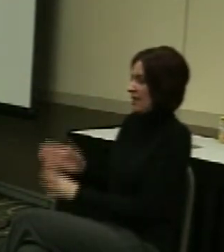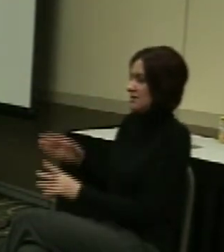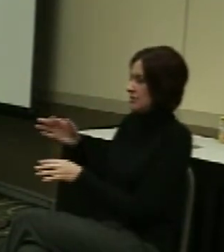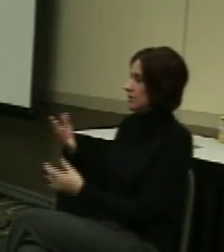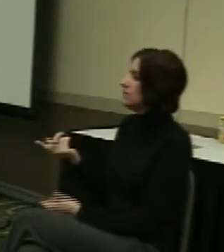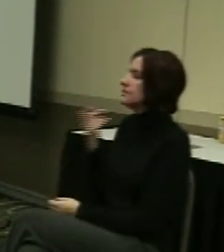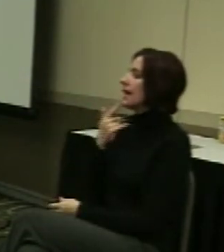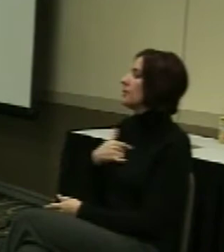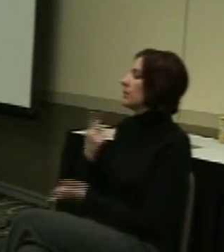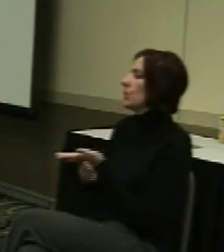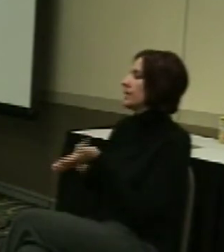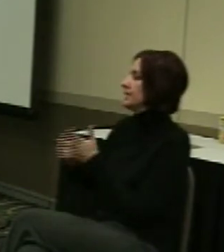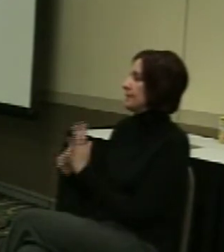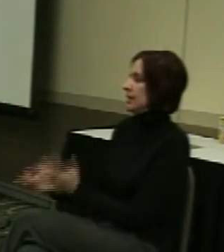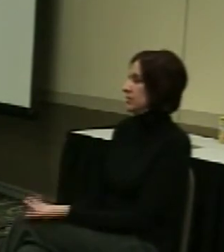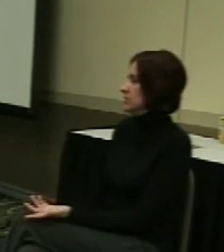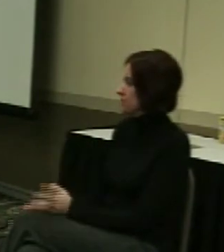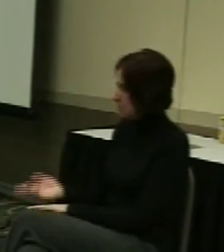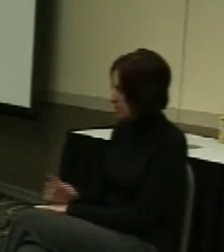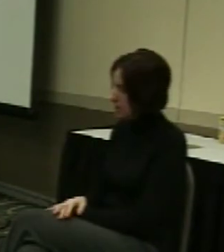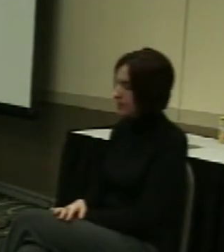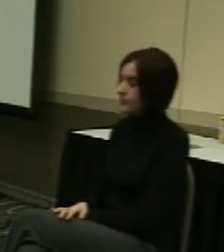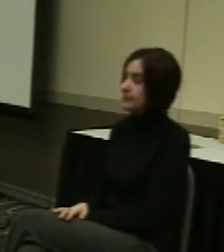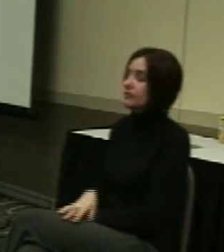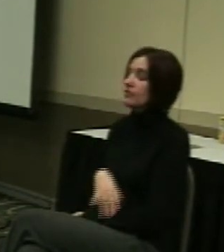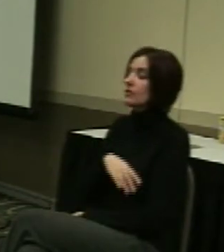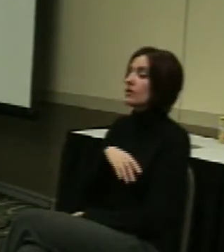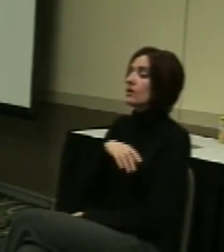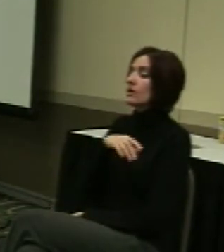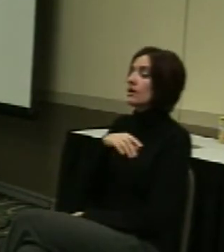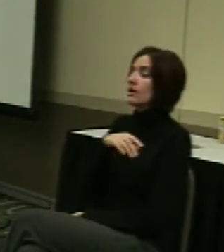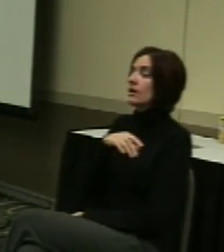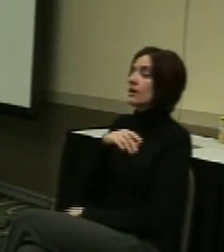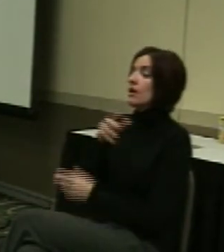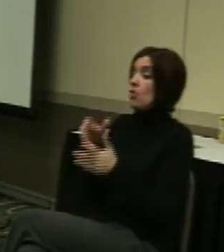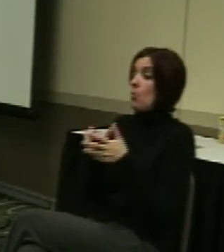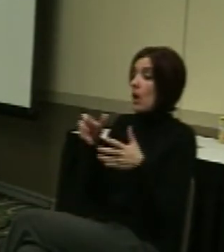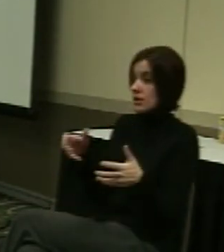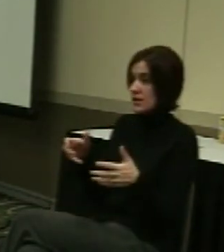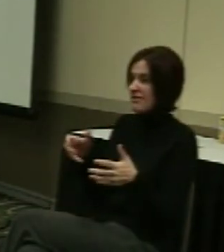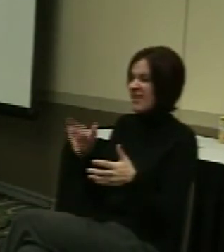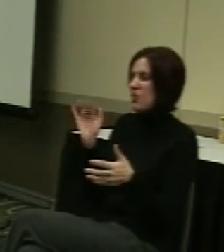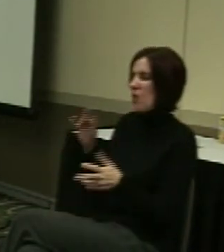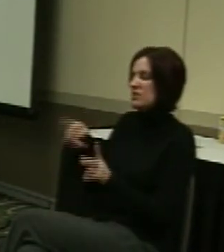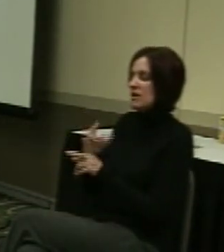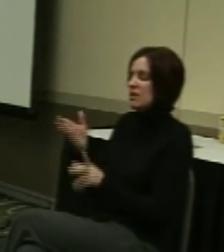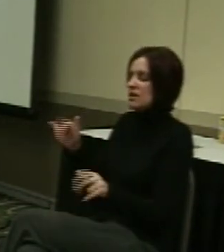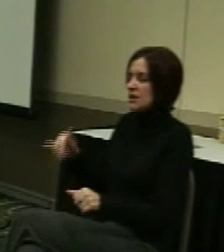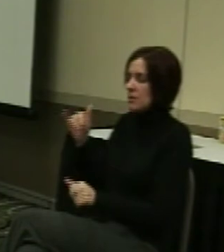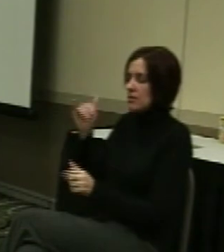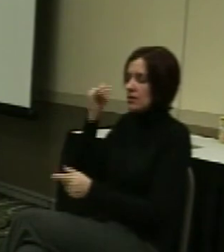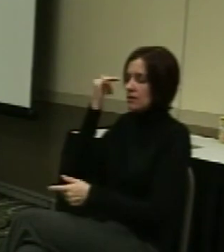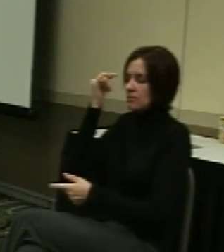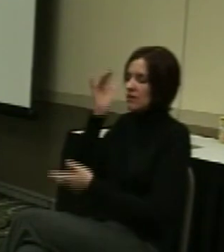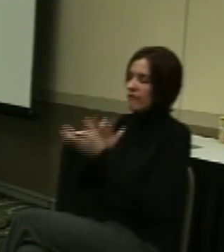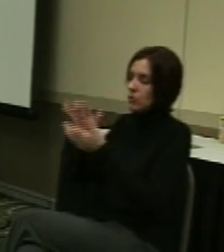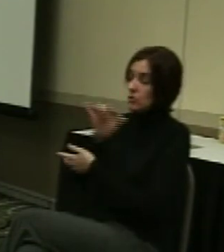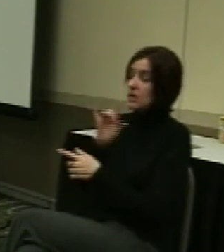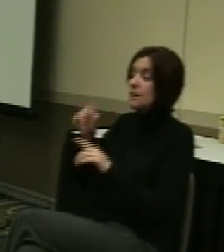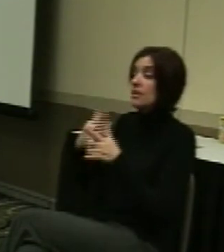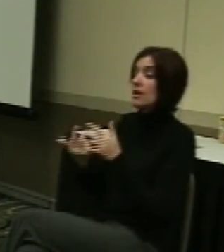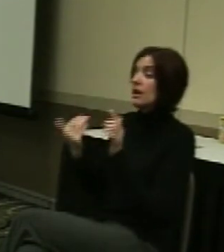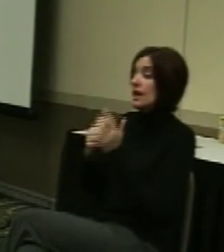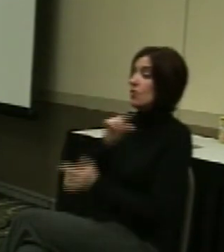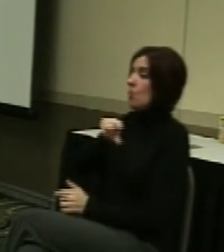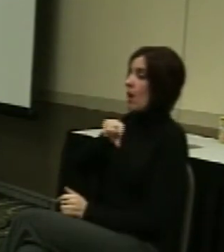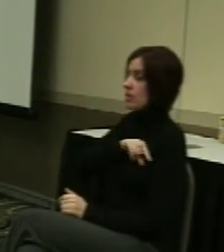So the quantitative kinds of things that are really confusing. The same is true then of qualitative kinds of things. And I have data here